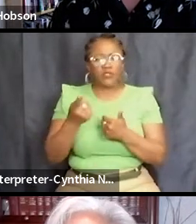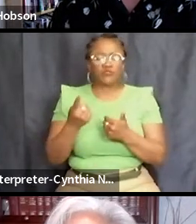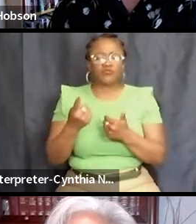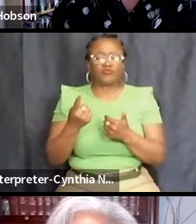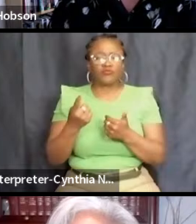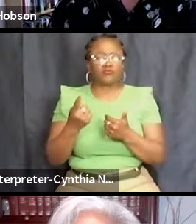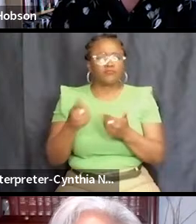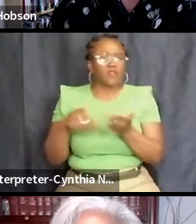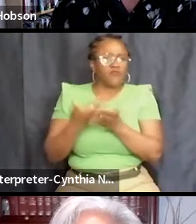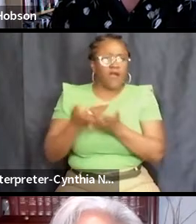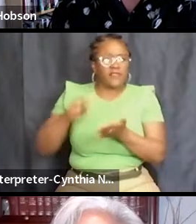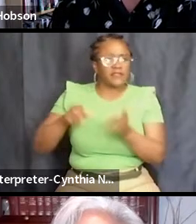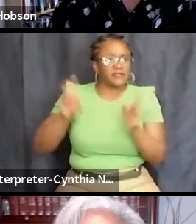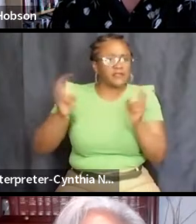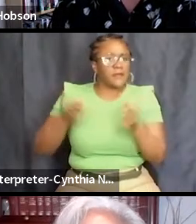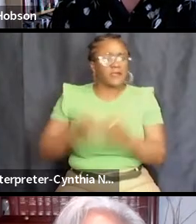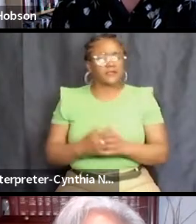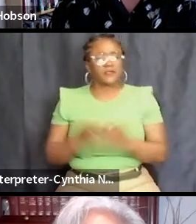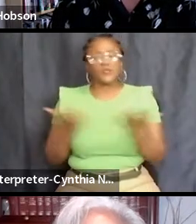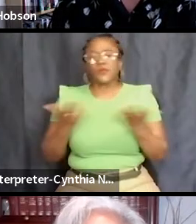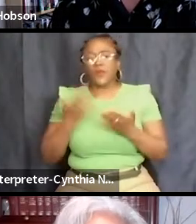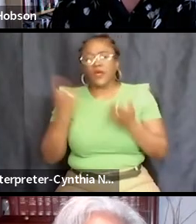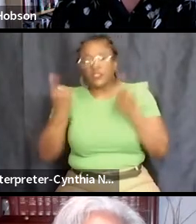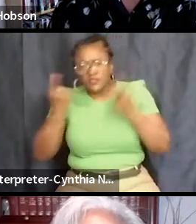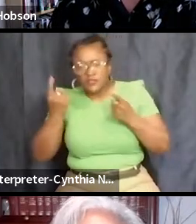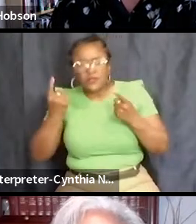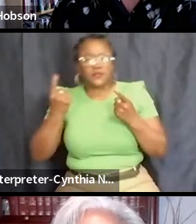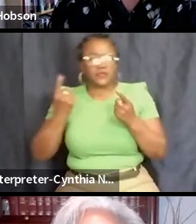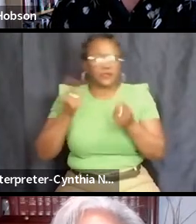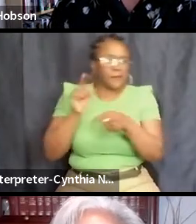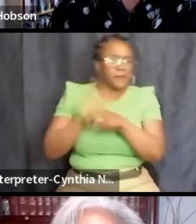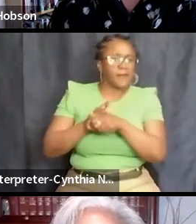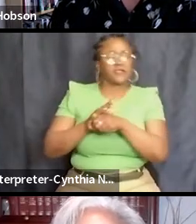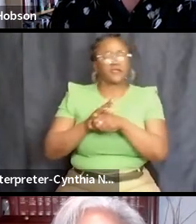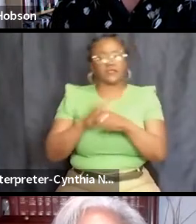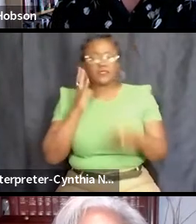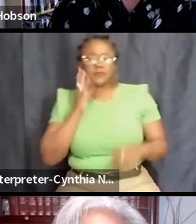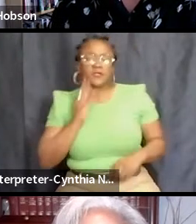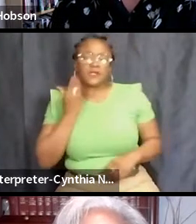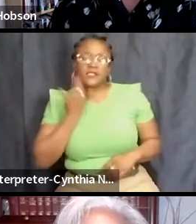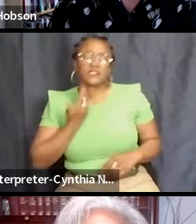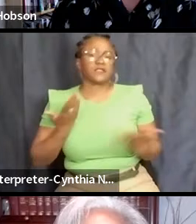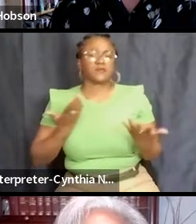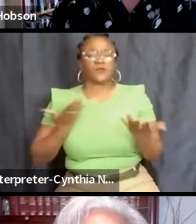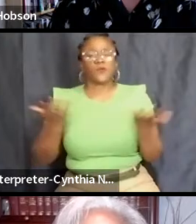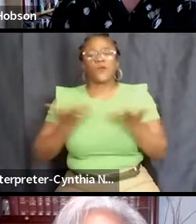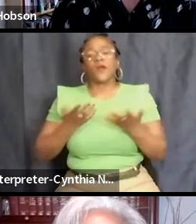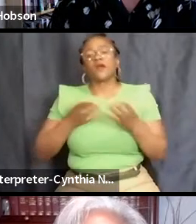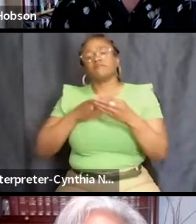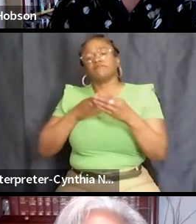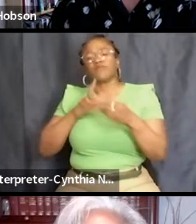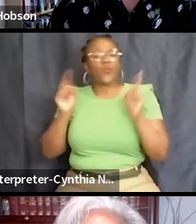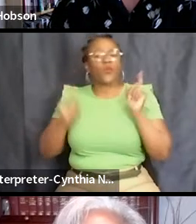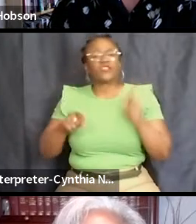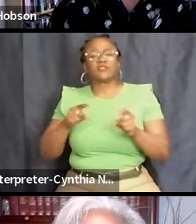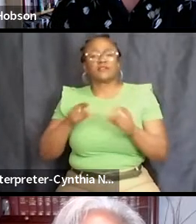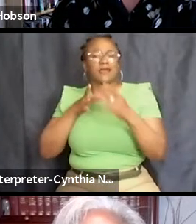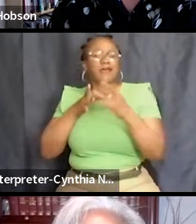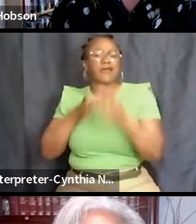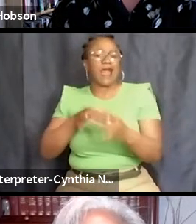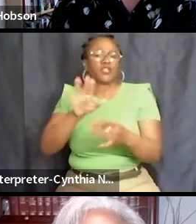particular topic, what concerns or commitments or experiences or questions guided your journey to this particular